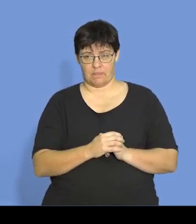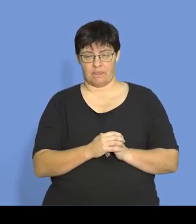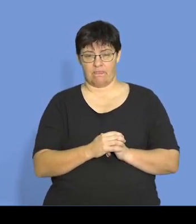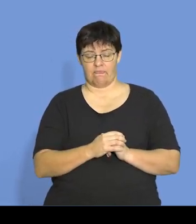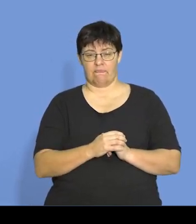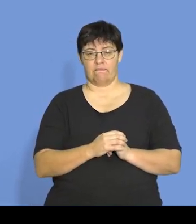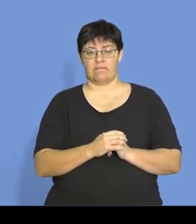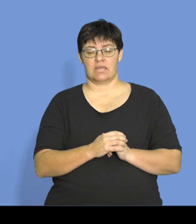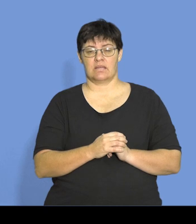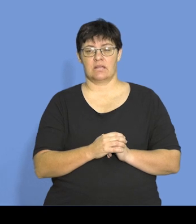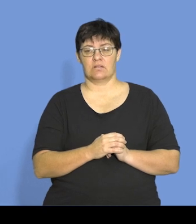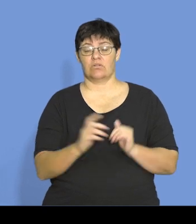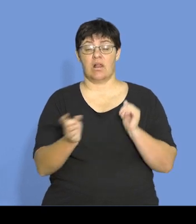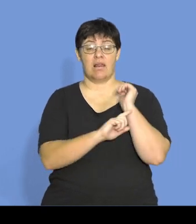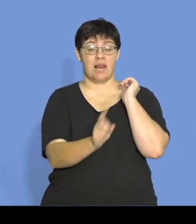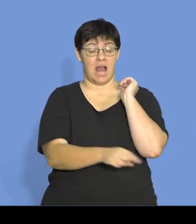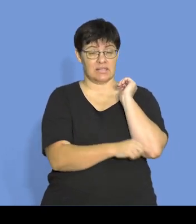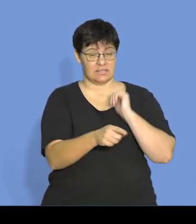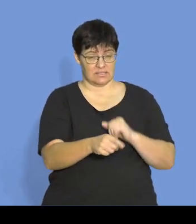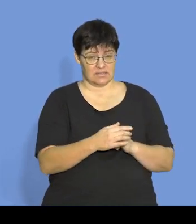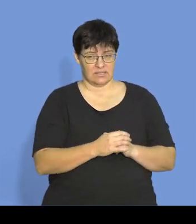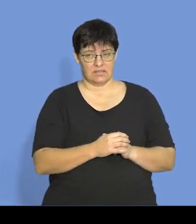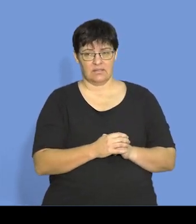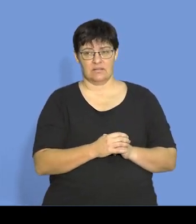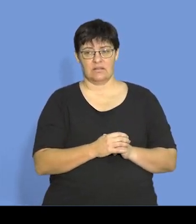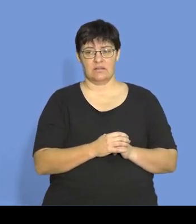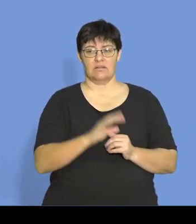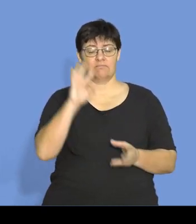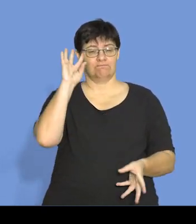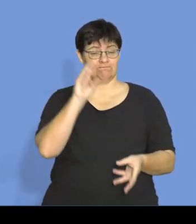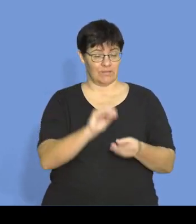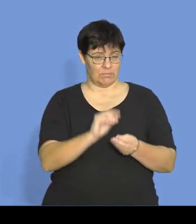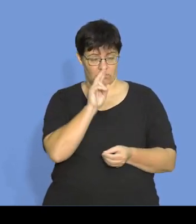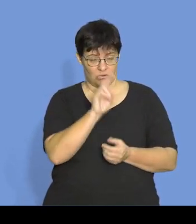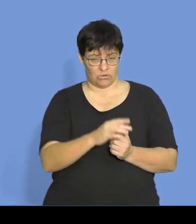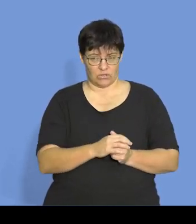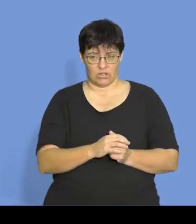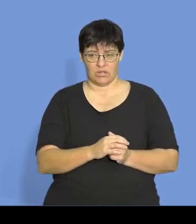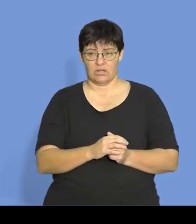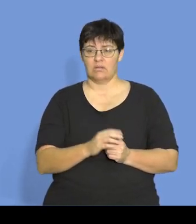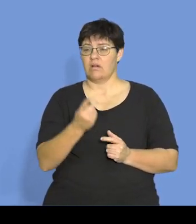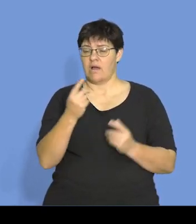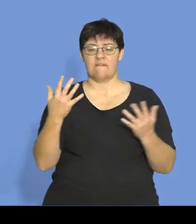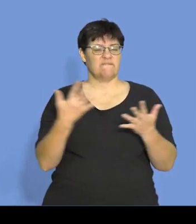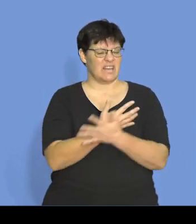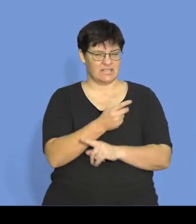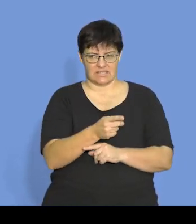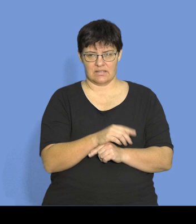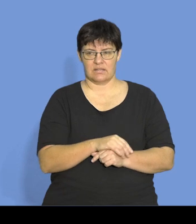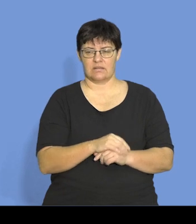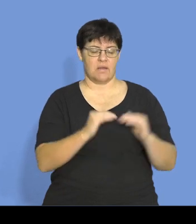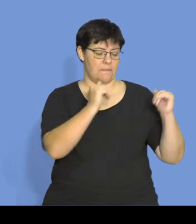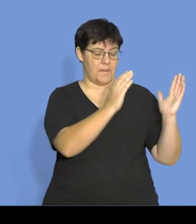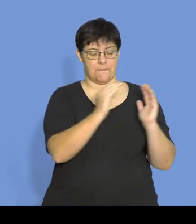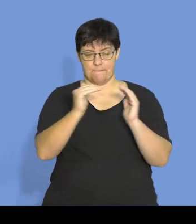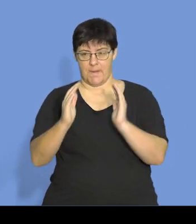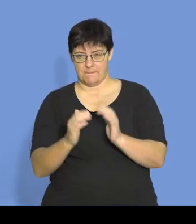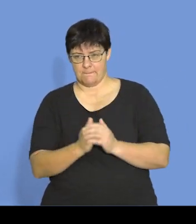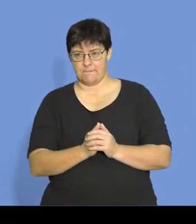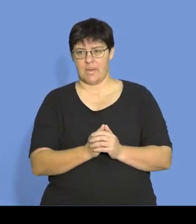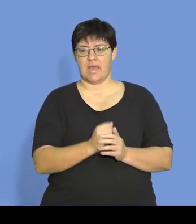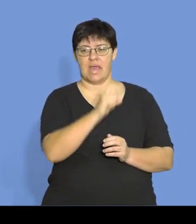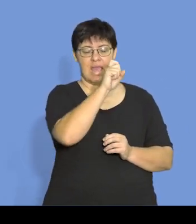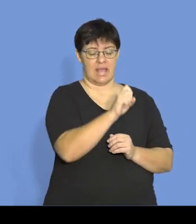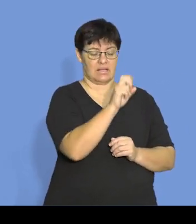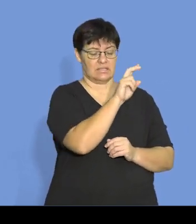One last example before I then look at my summary for the show. This will quickly be factorized